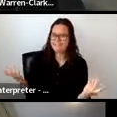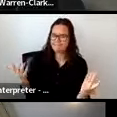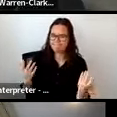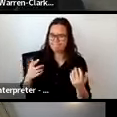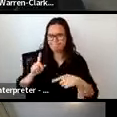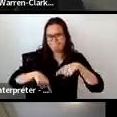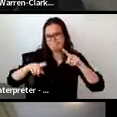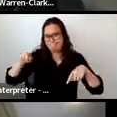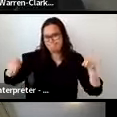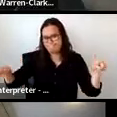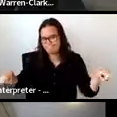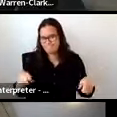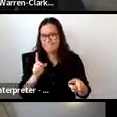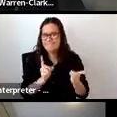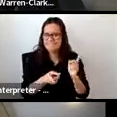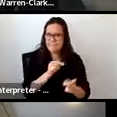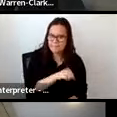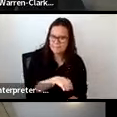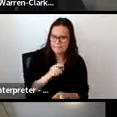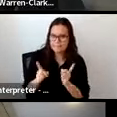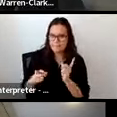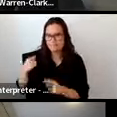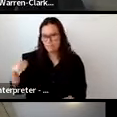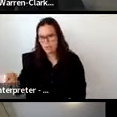housing modification that gets requested,